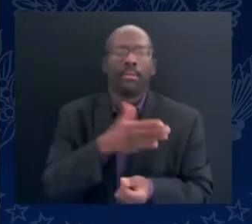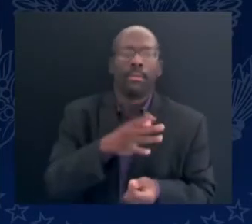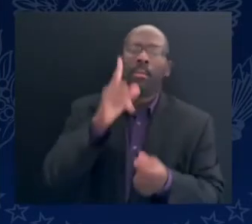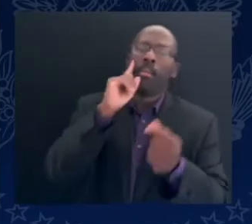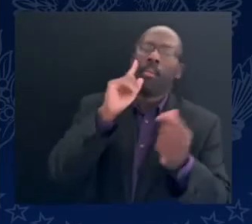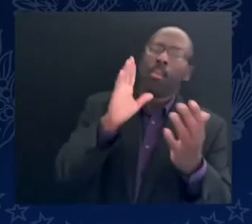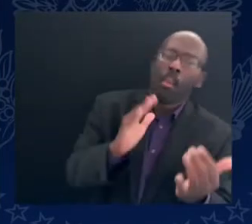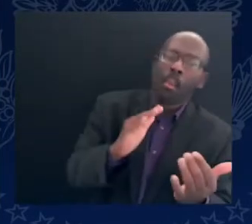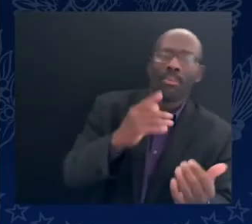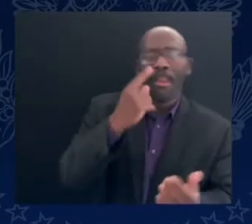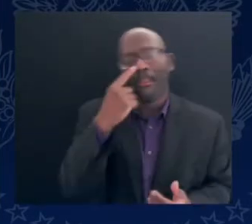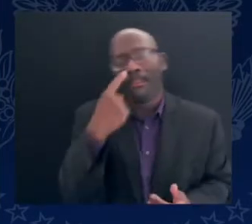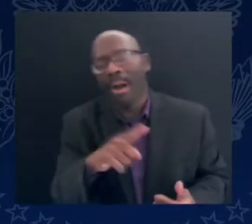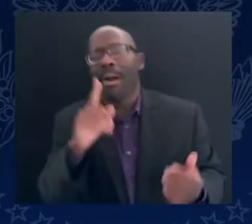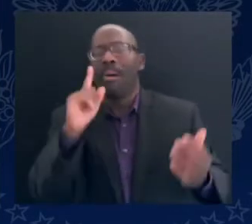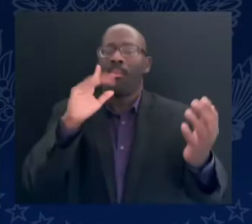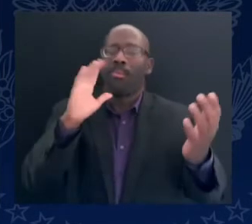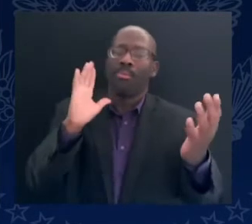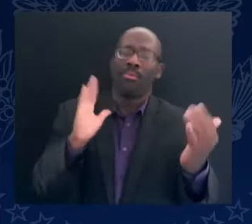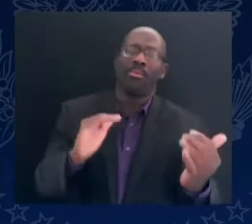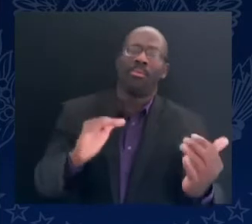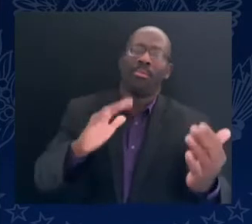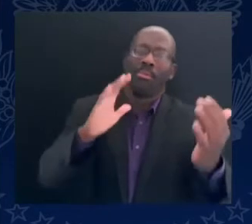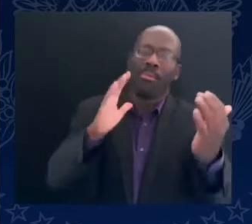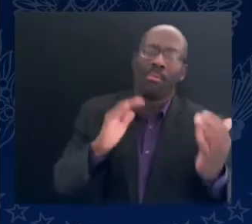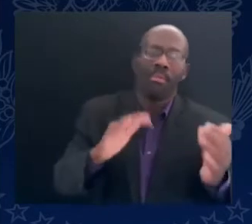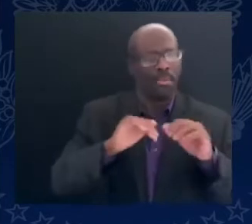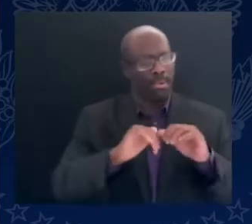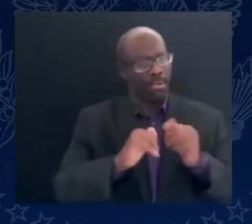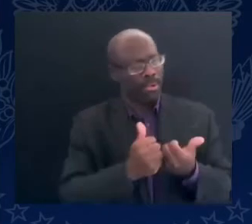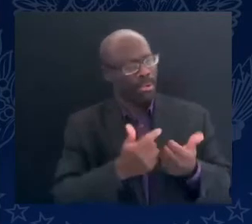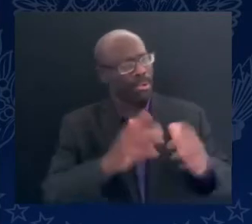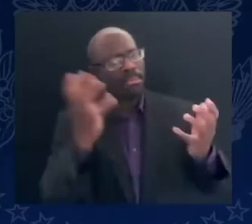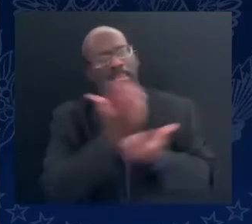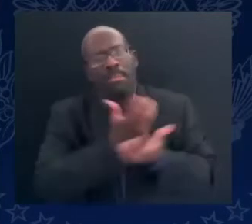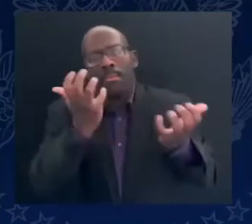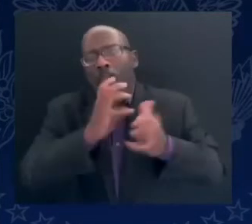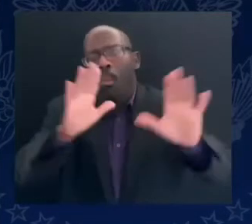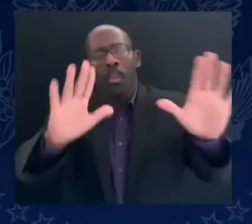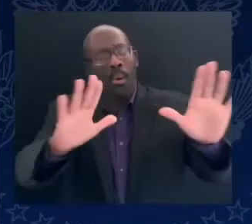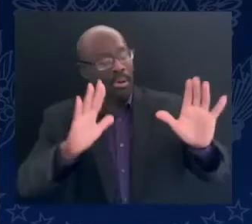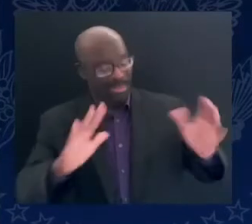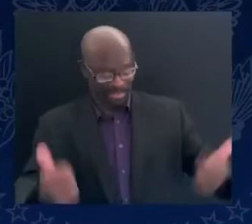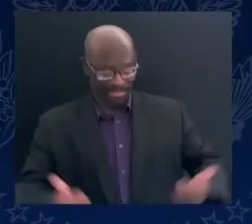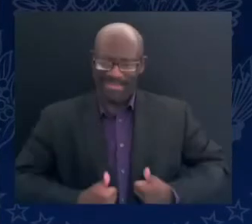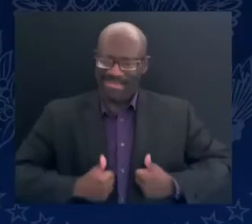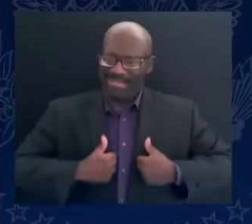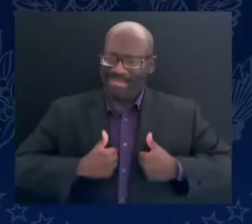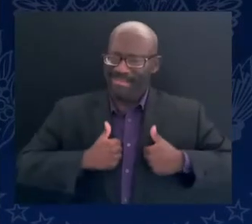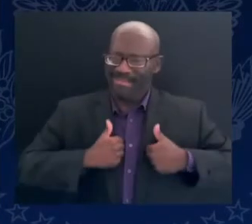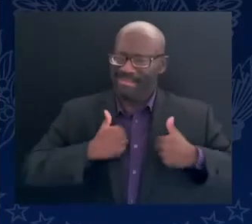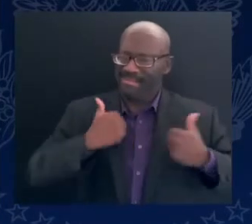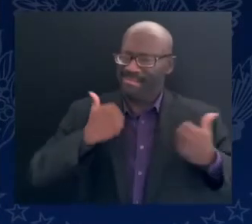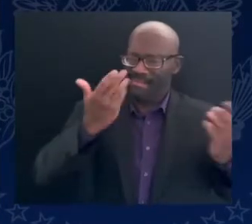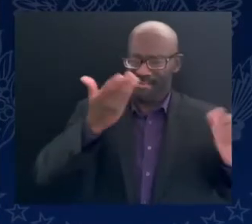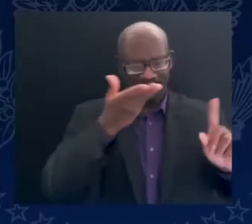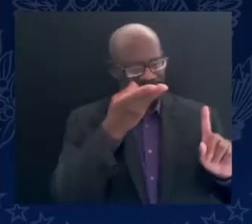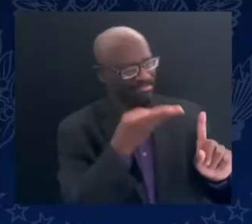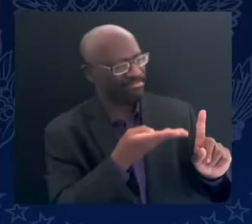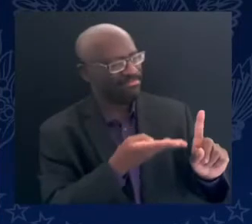words. How wonderful life is while you're in the